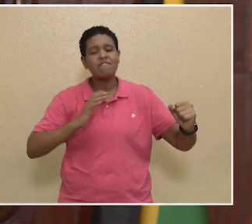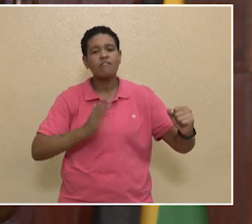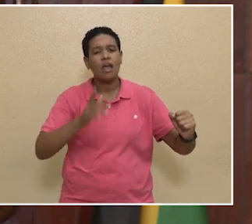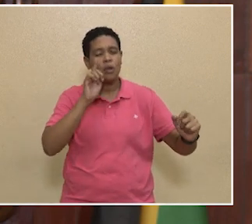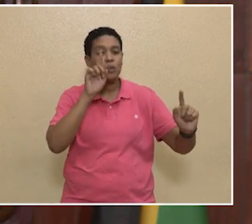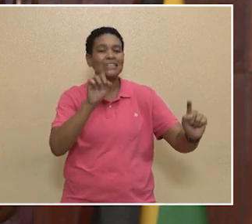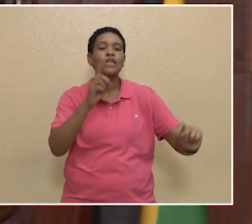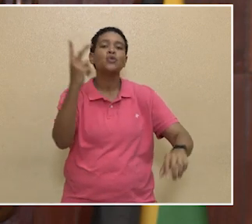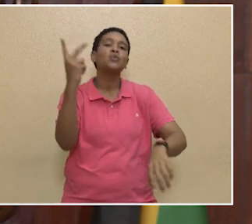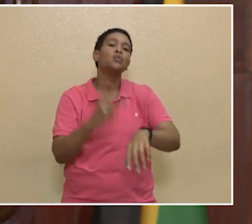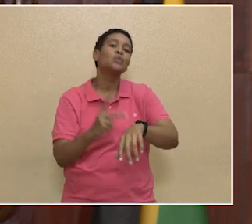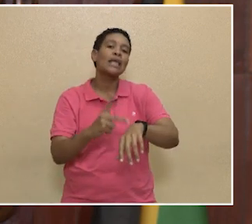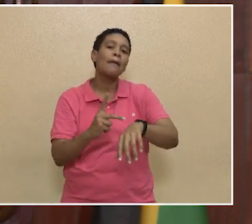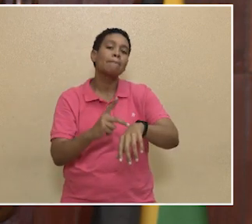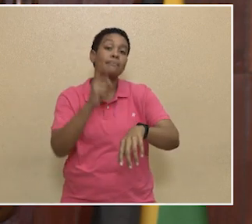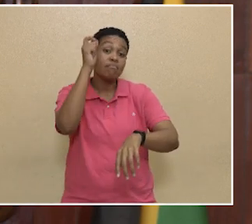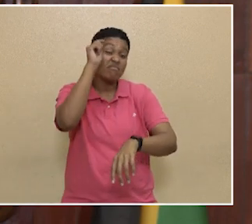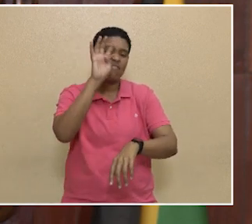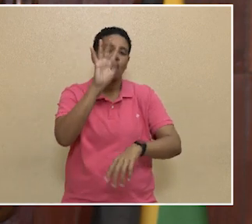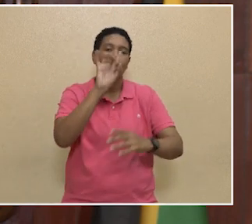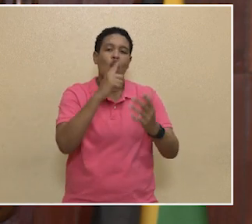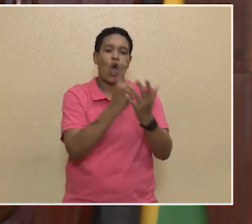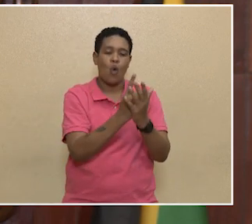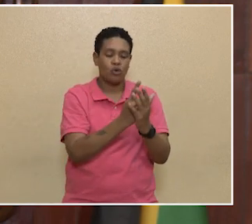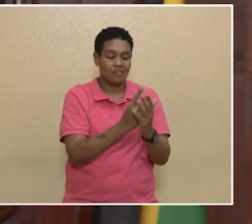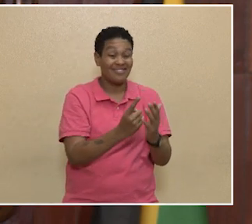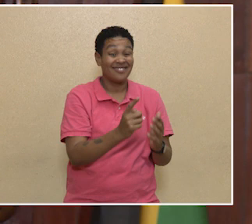twice within a 48-hour period.